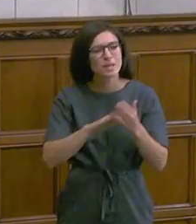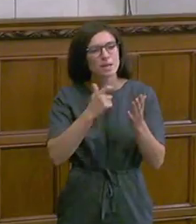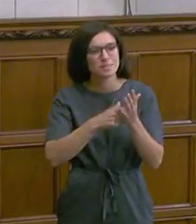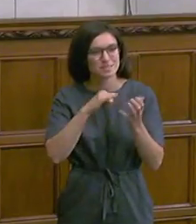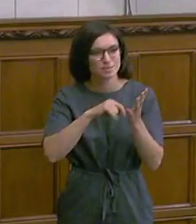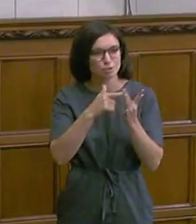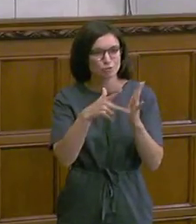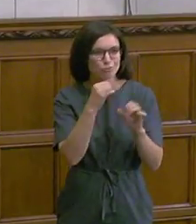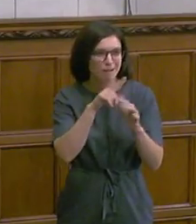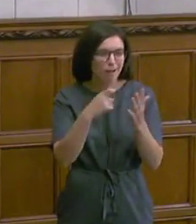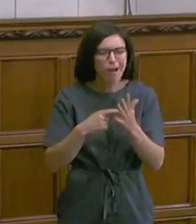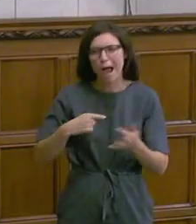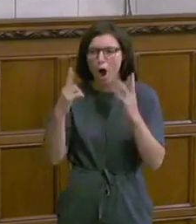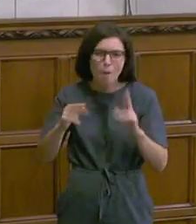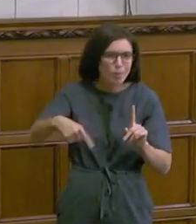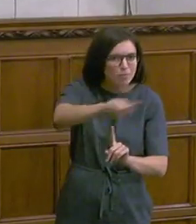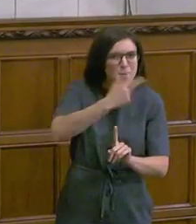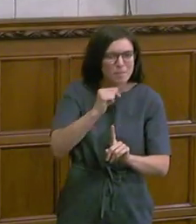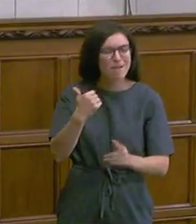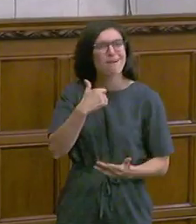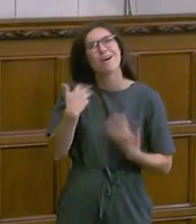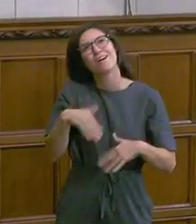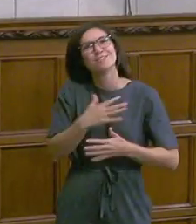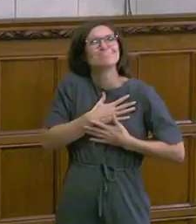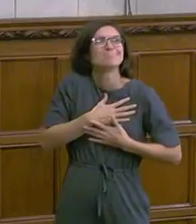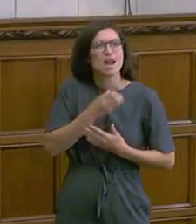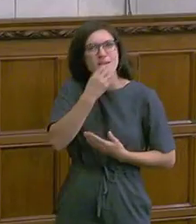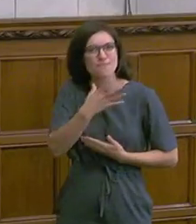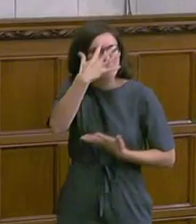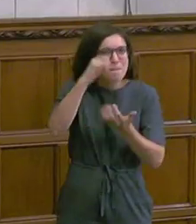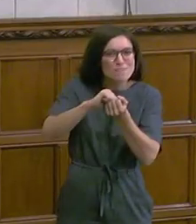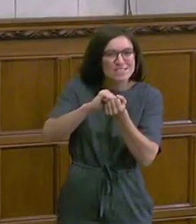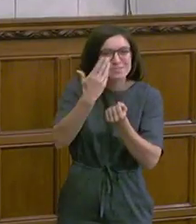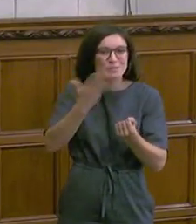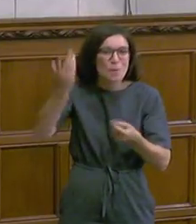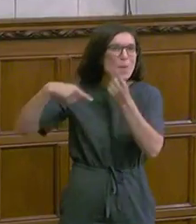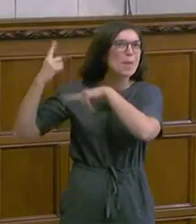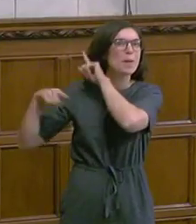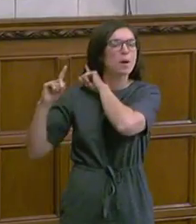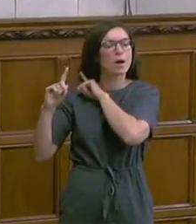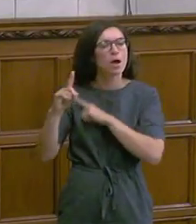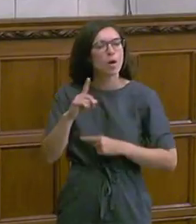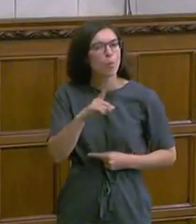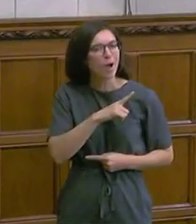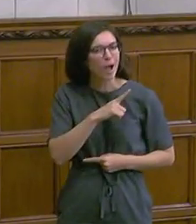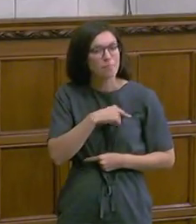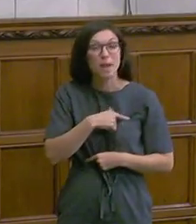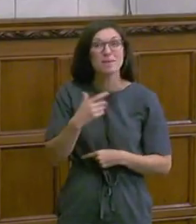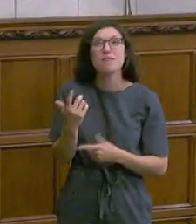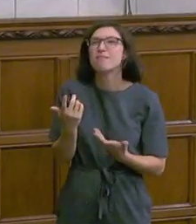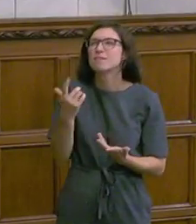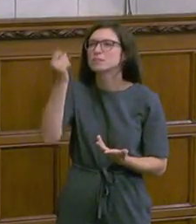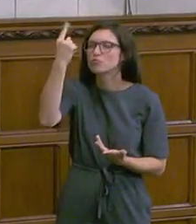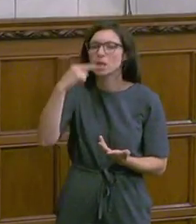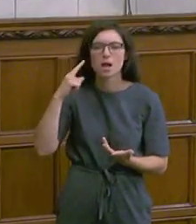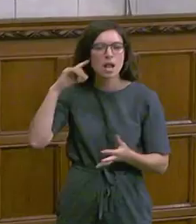fond memories of school, but we probably take for granted how being able to hear facilitated our learning and